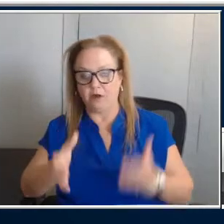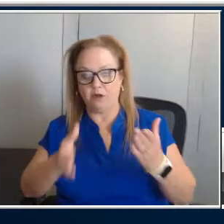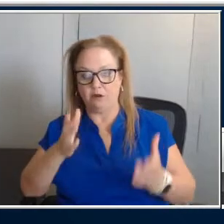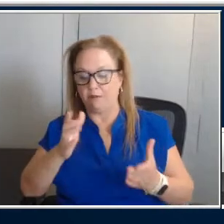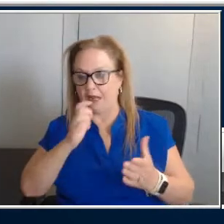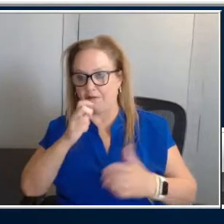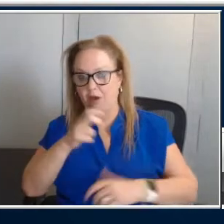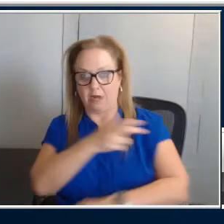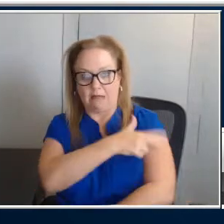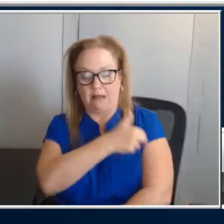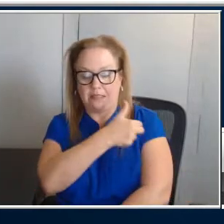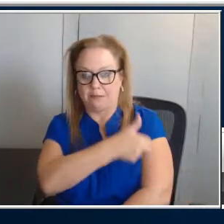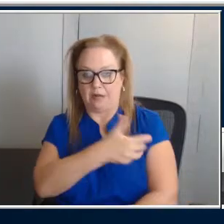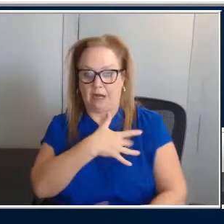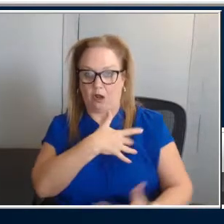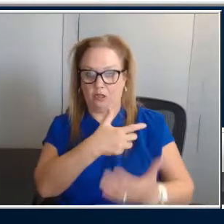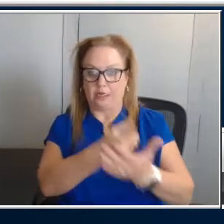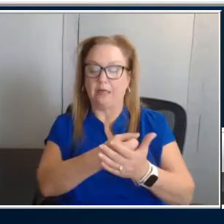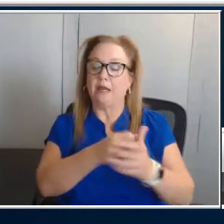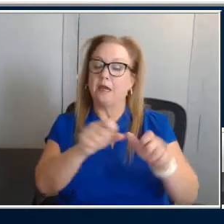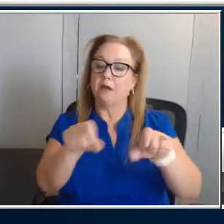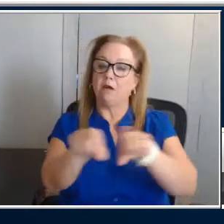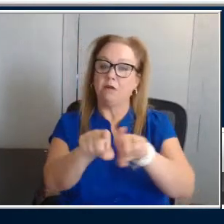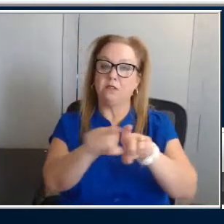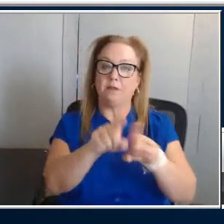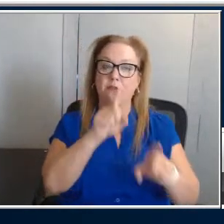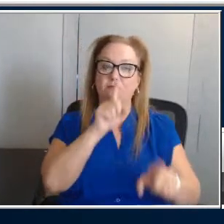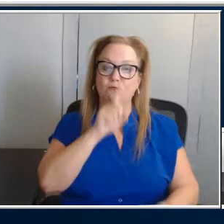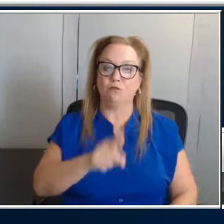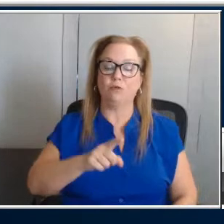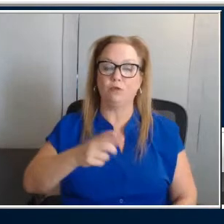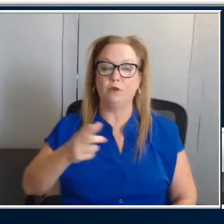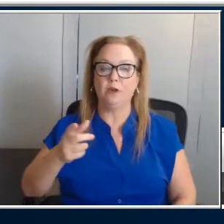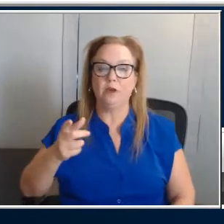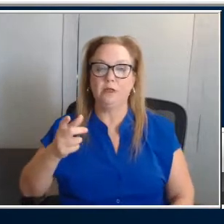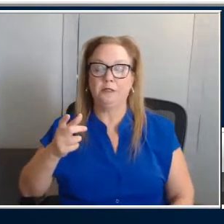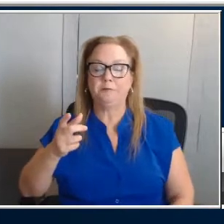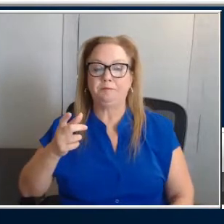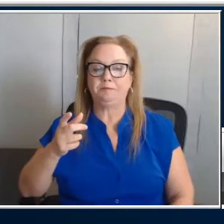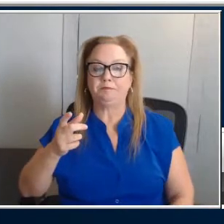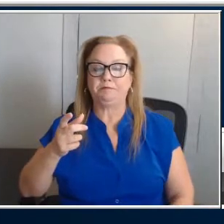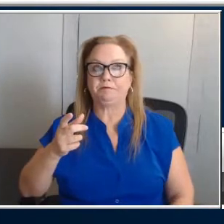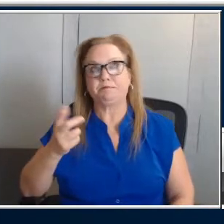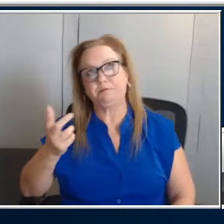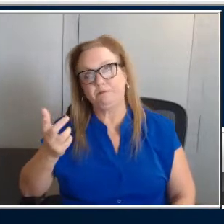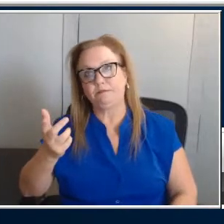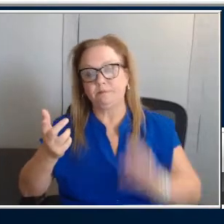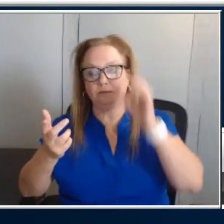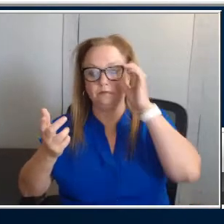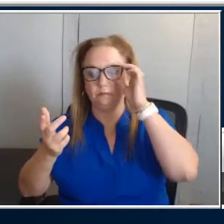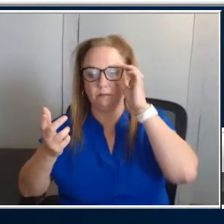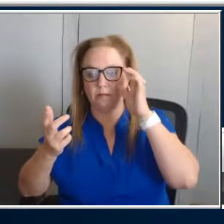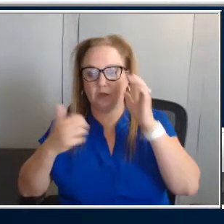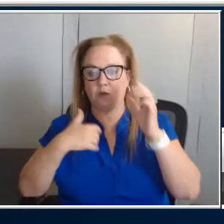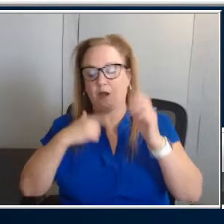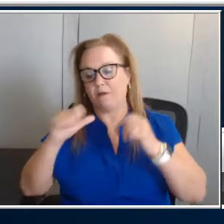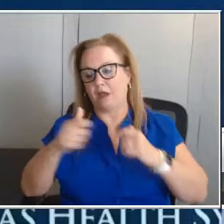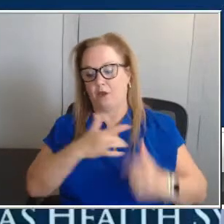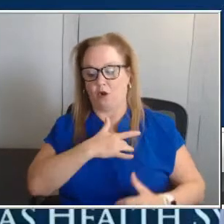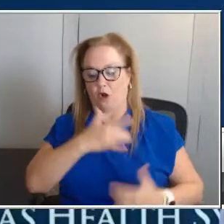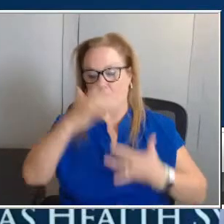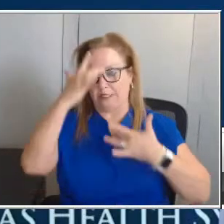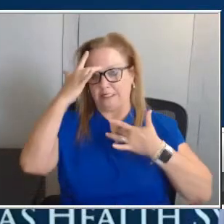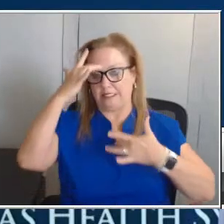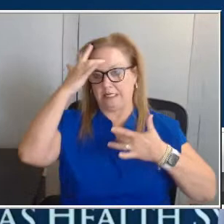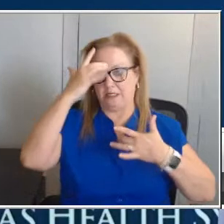hospital. Now, it can also be true that had you have underlying heart disease, so you're already